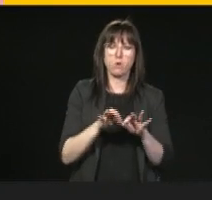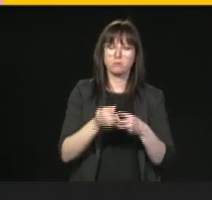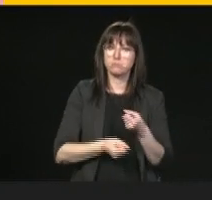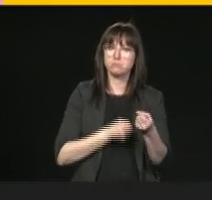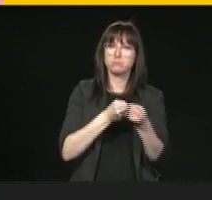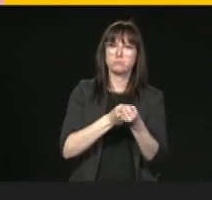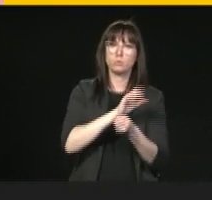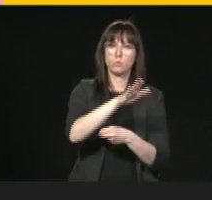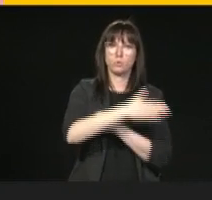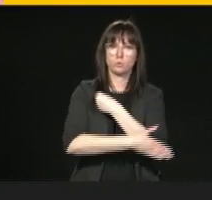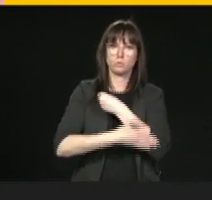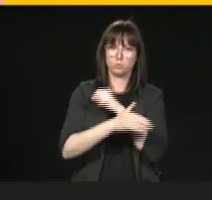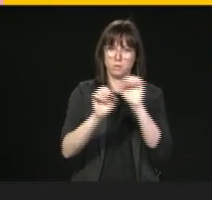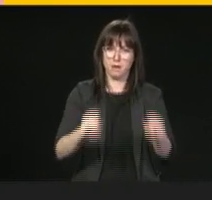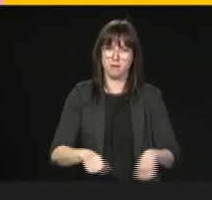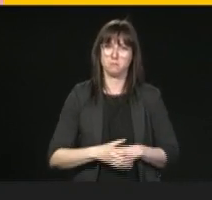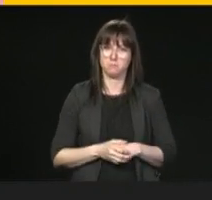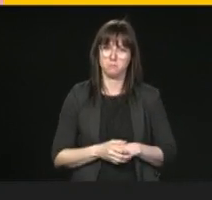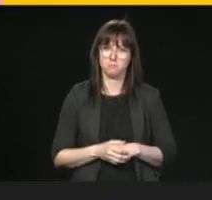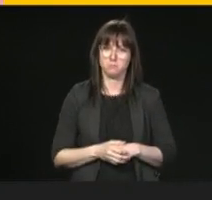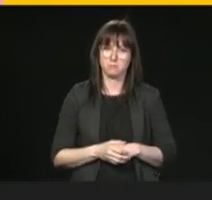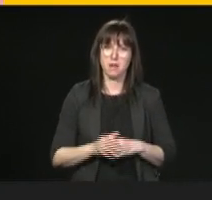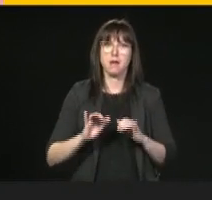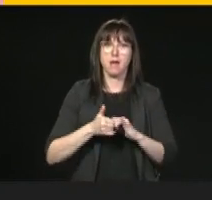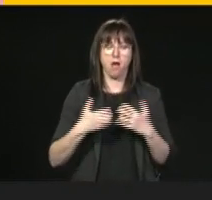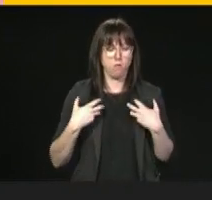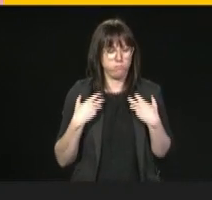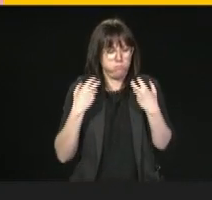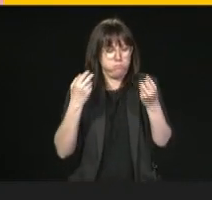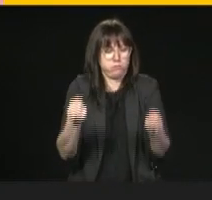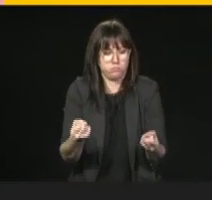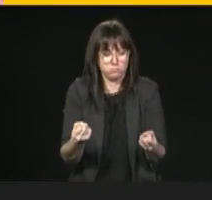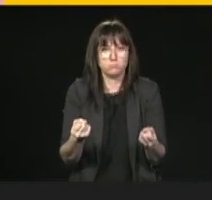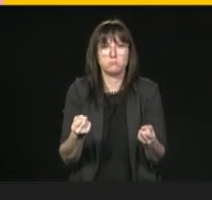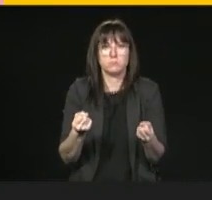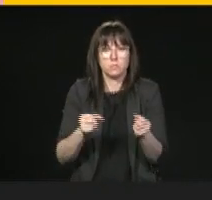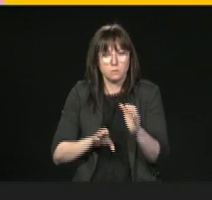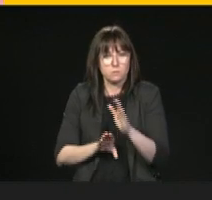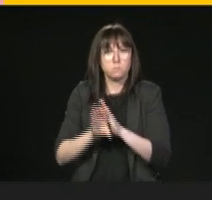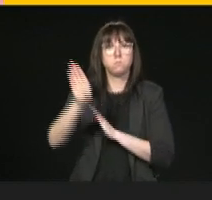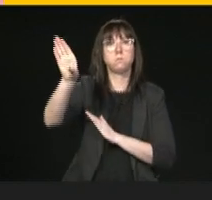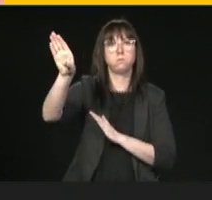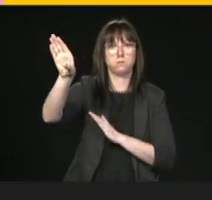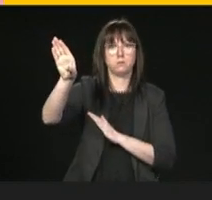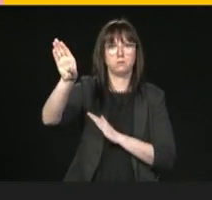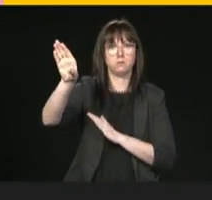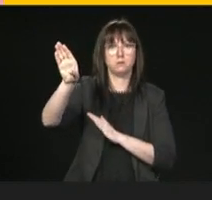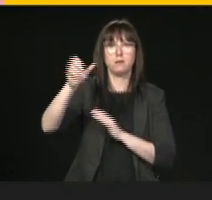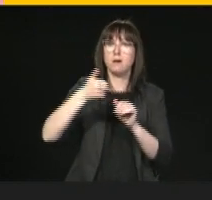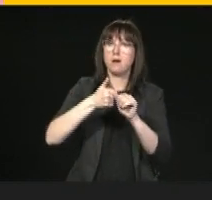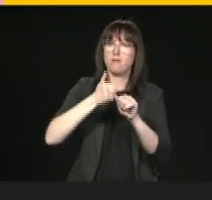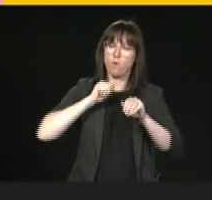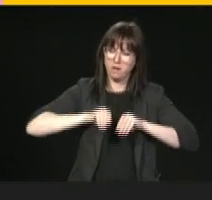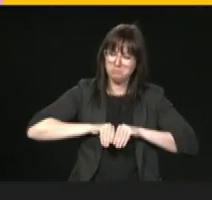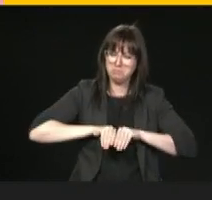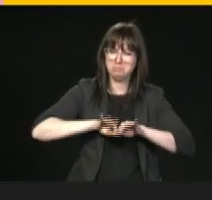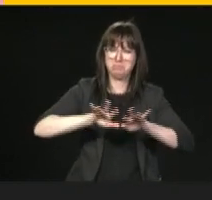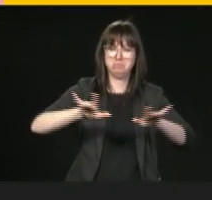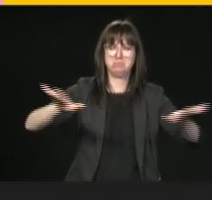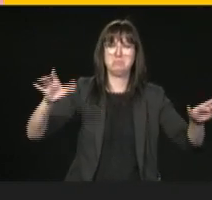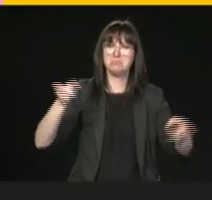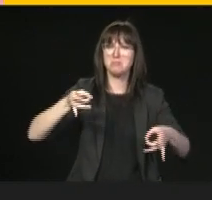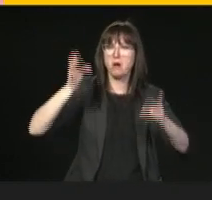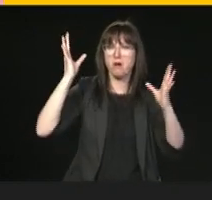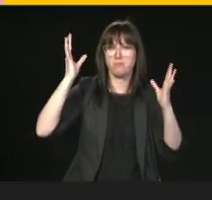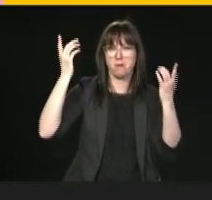getting through this and to our country avoiding the kinds of really nightmarish situations that we've seen in countries